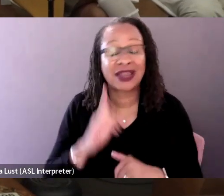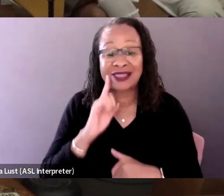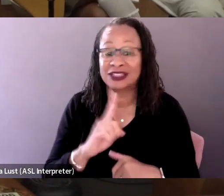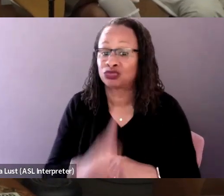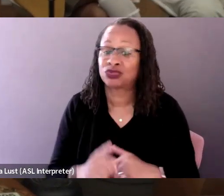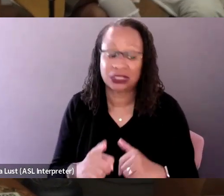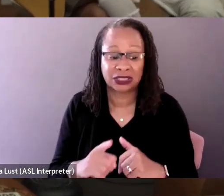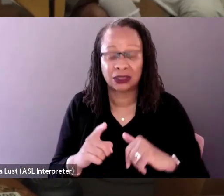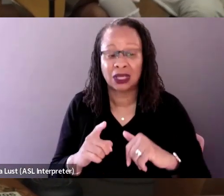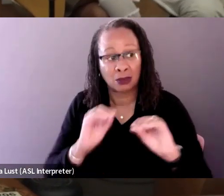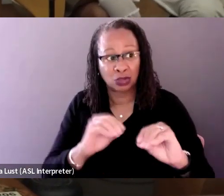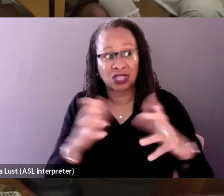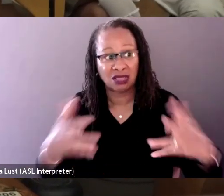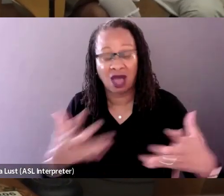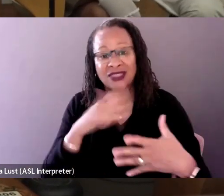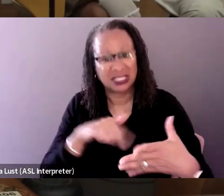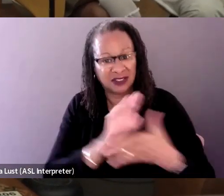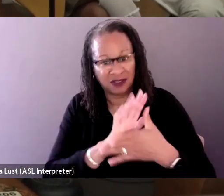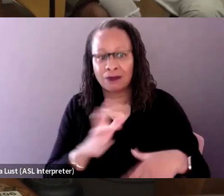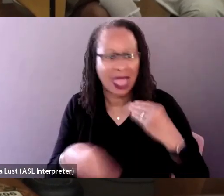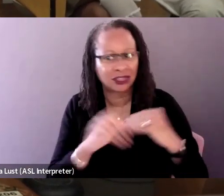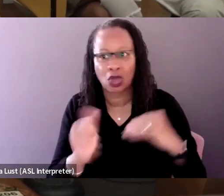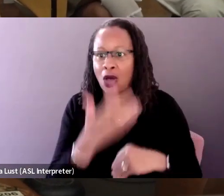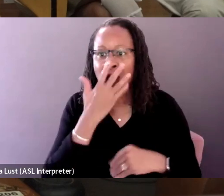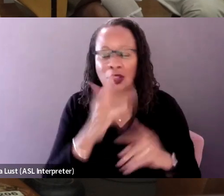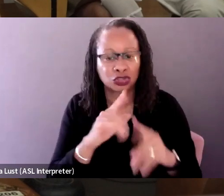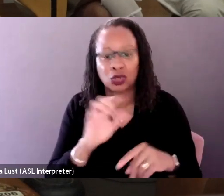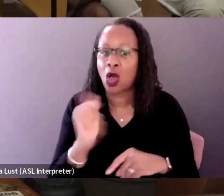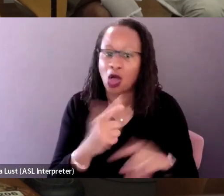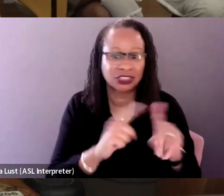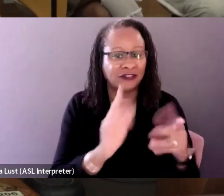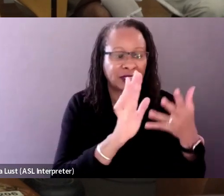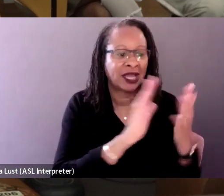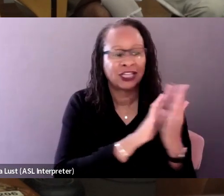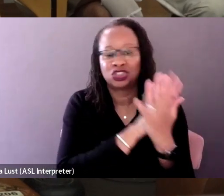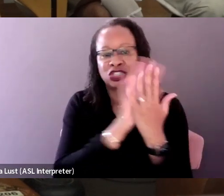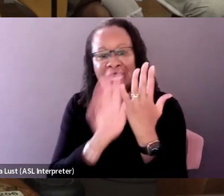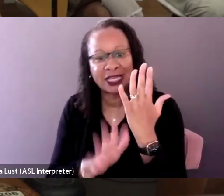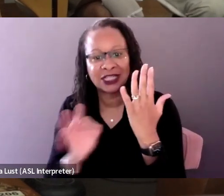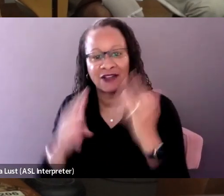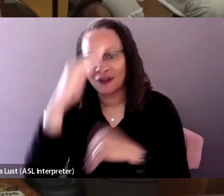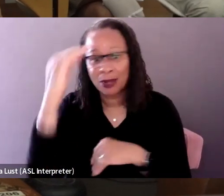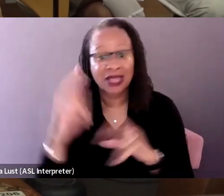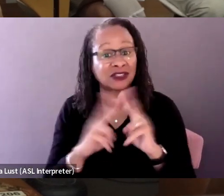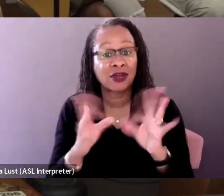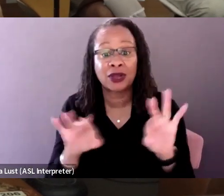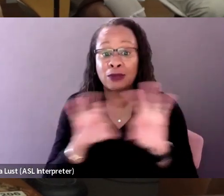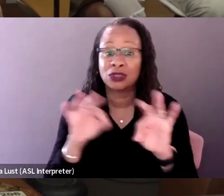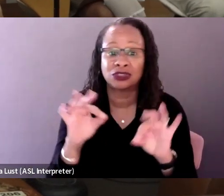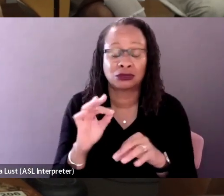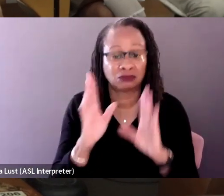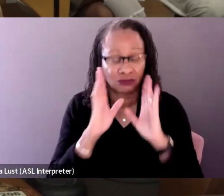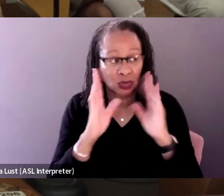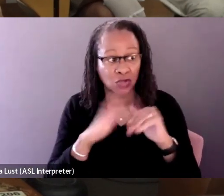color to that, all colors, all shades of Black. And I think that's really important about that process for this project to come